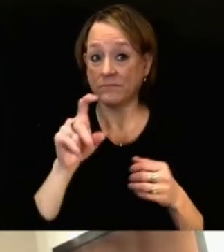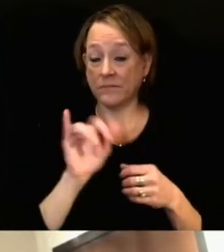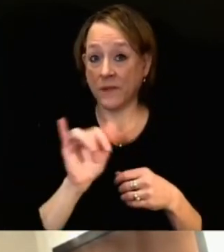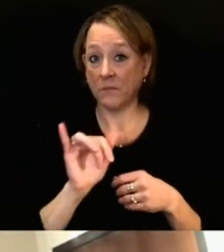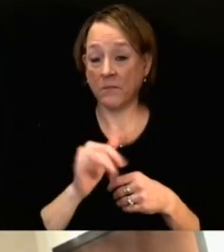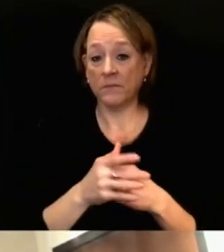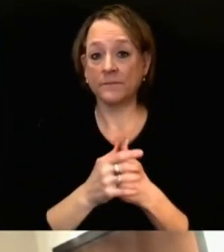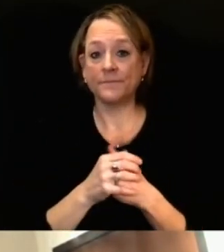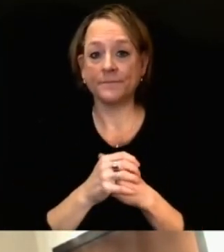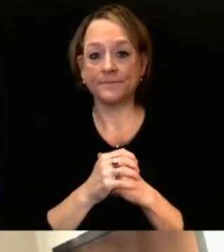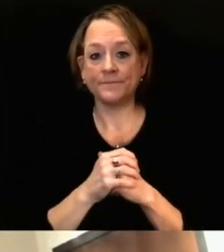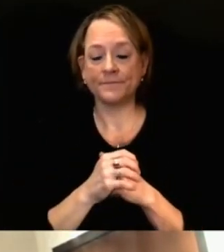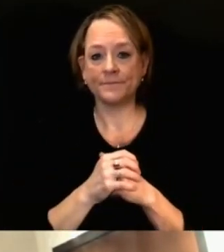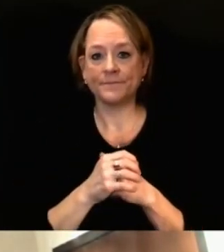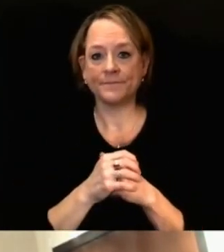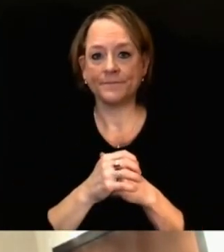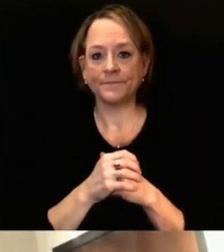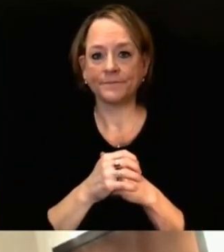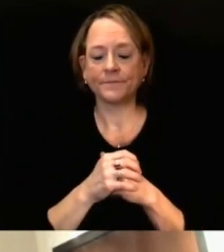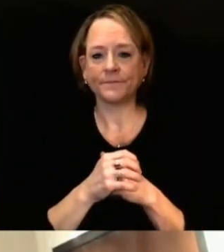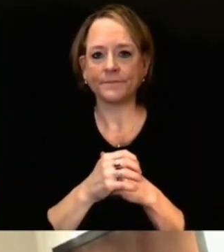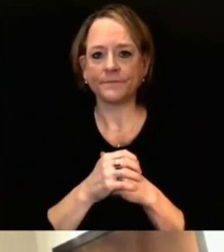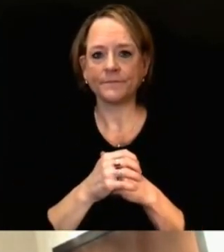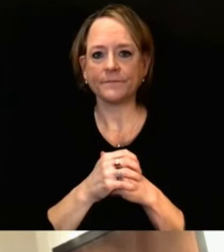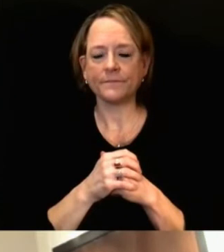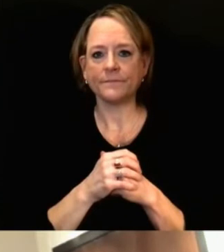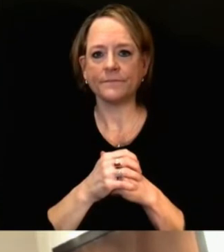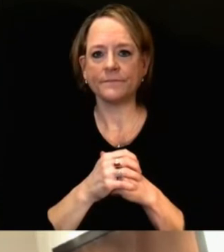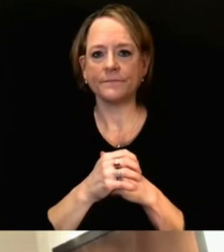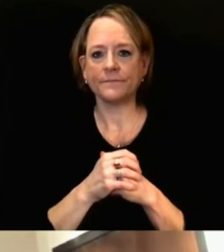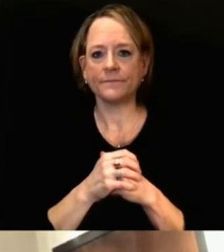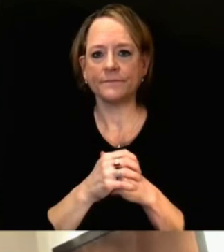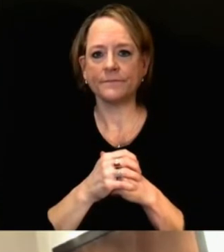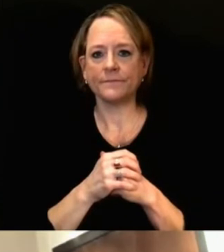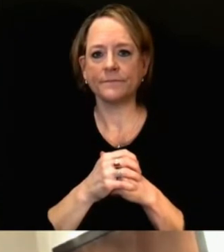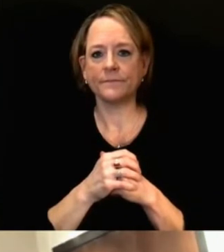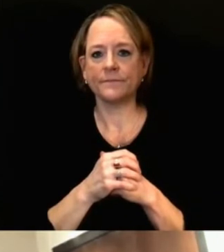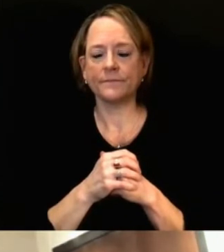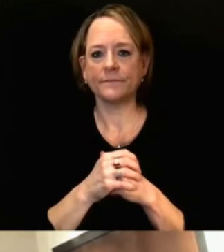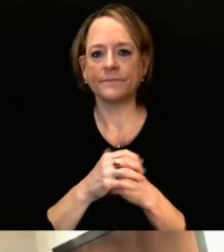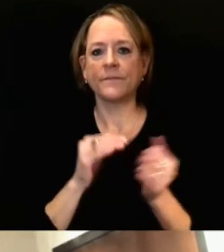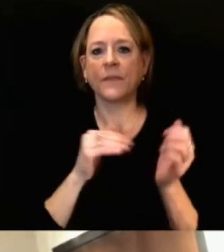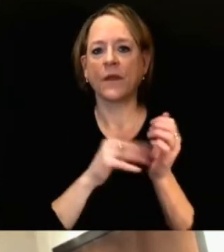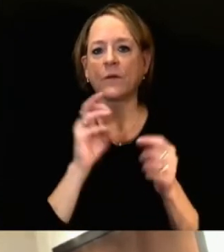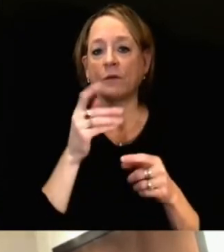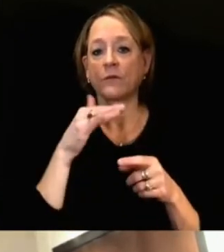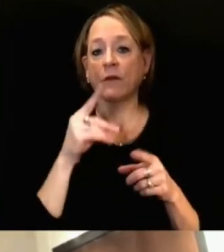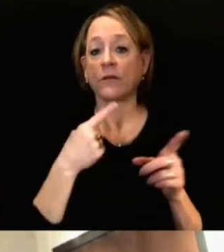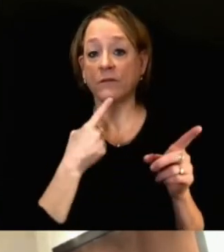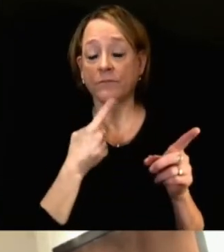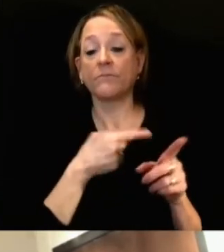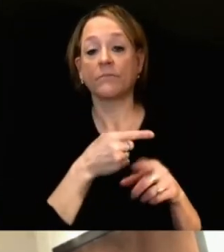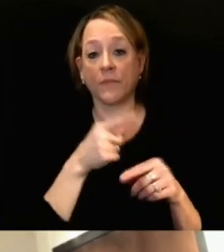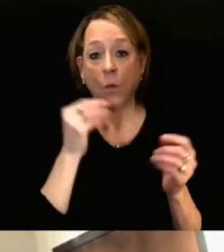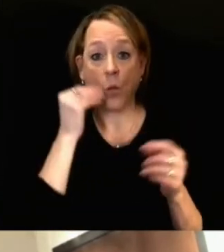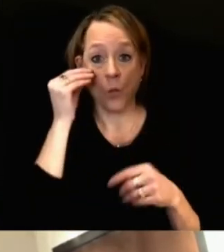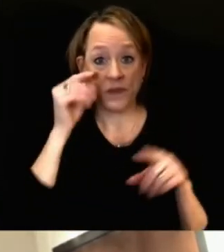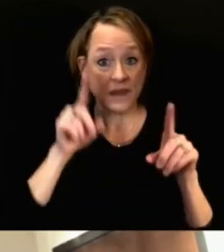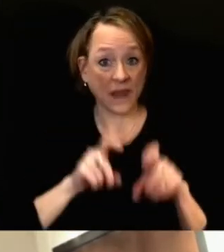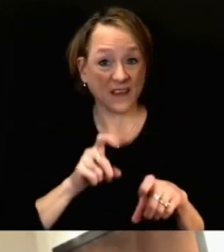guess I would describe it as the sensitivity of at-home tests. We have some